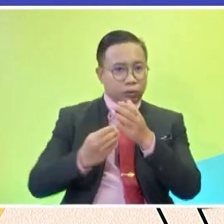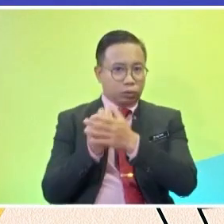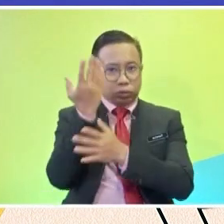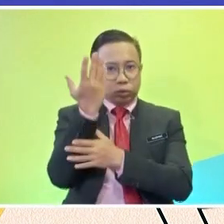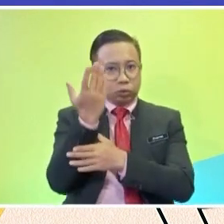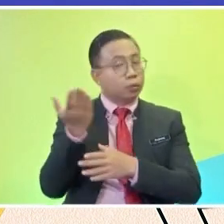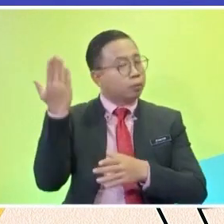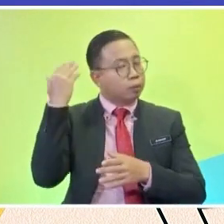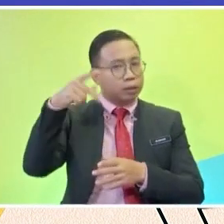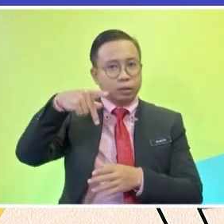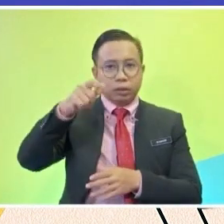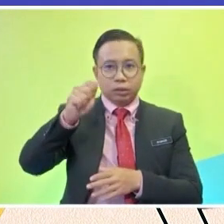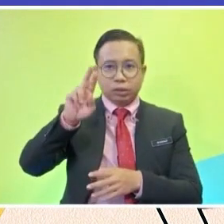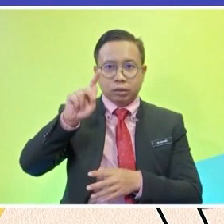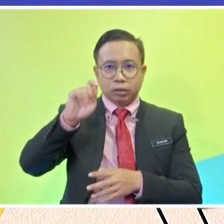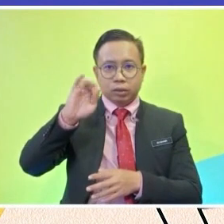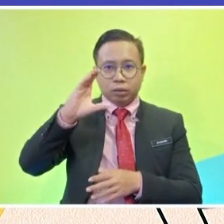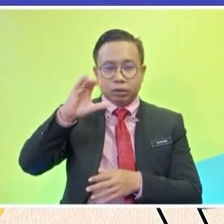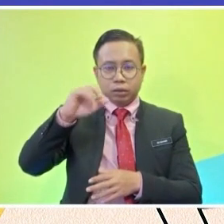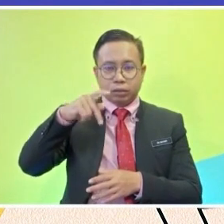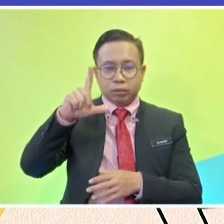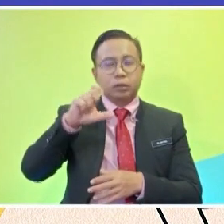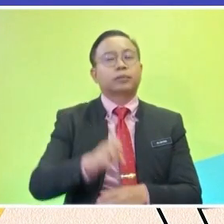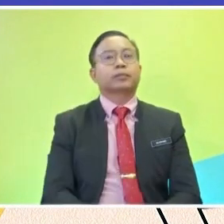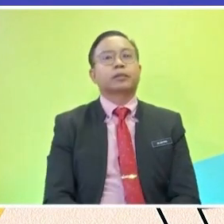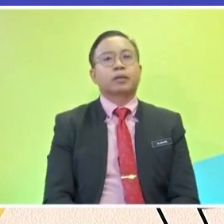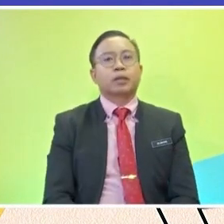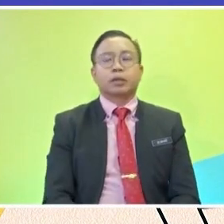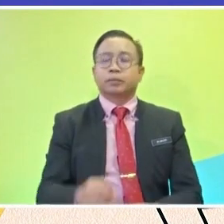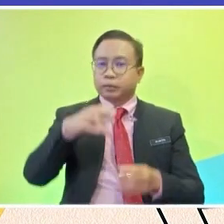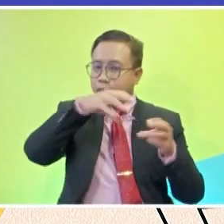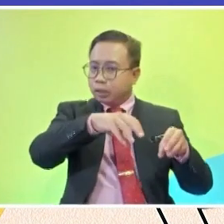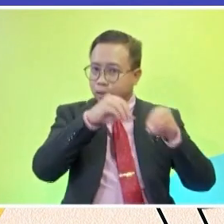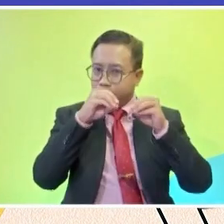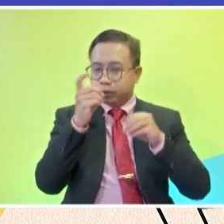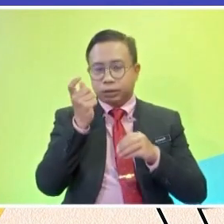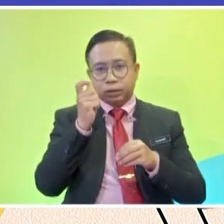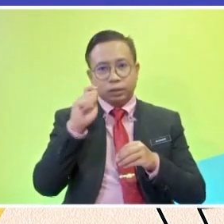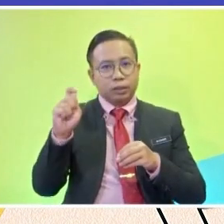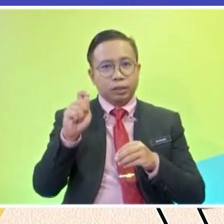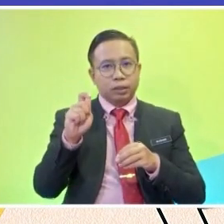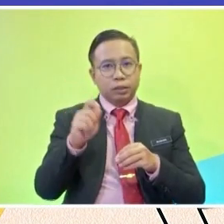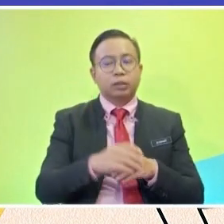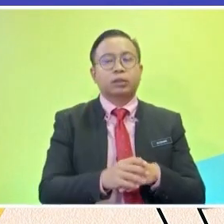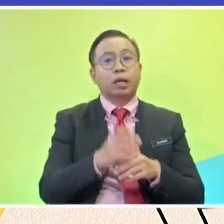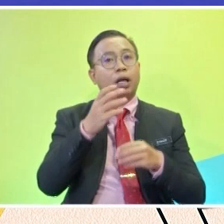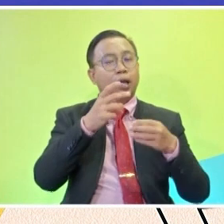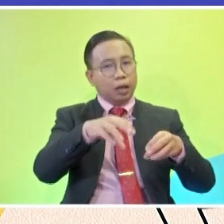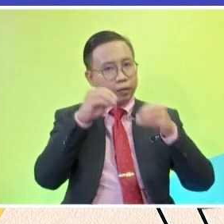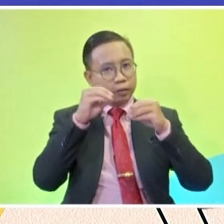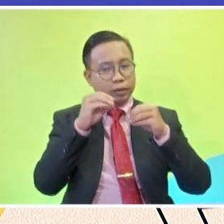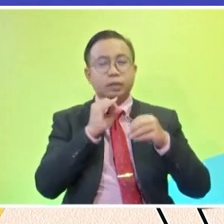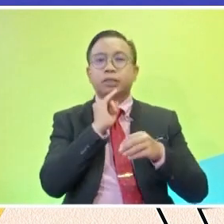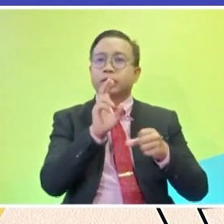past participle grown. Okay, one more. Harvest the wheat. Harvest is the verb and the word